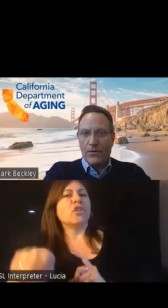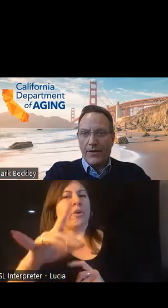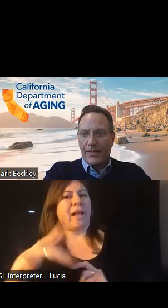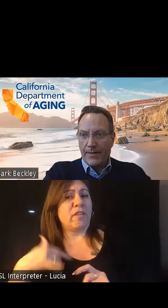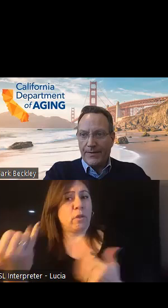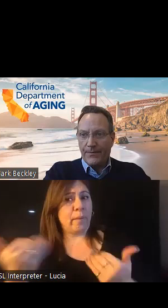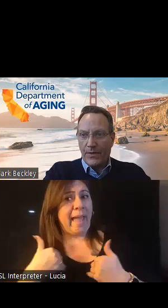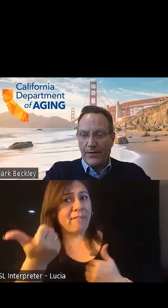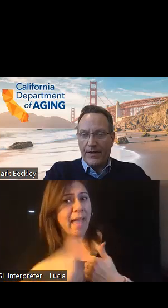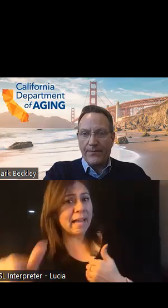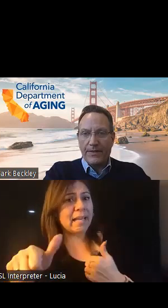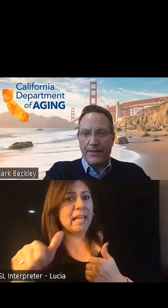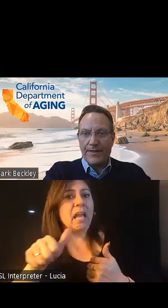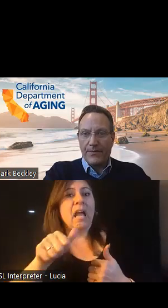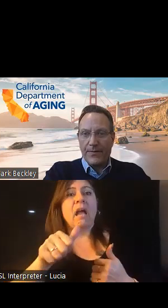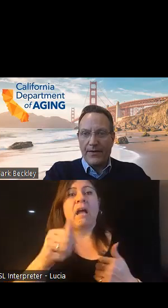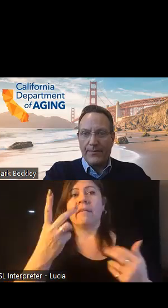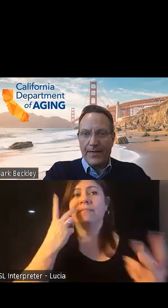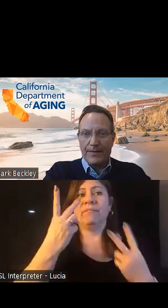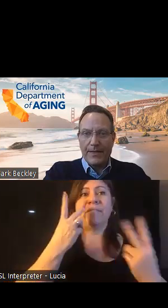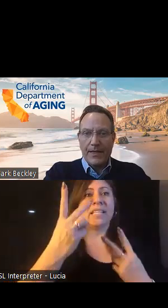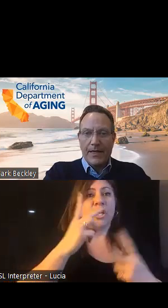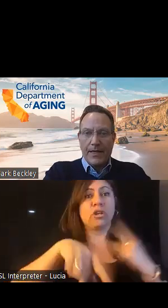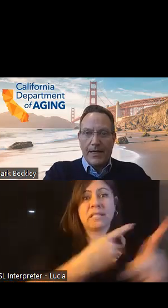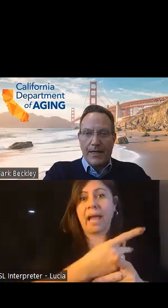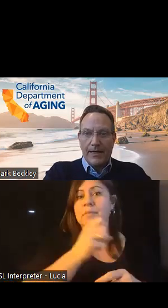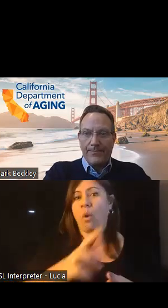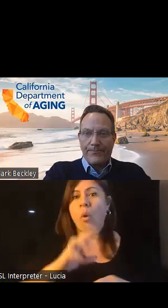types or modalities of visits that we may have missed?